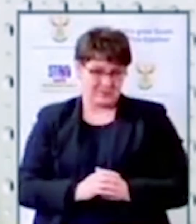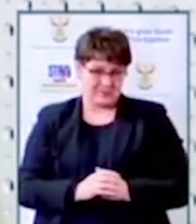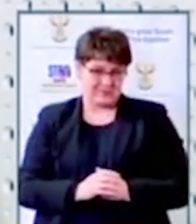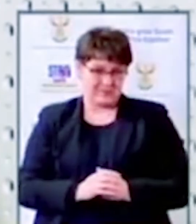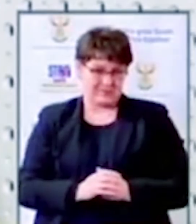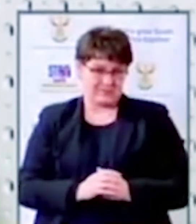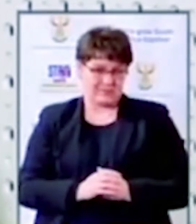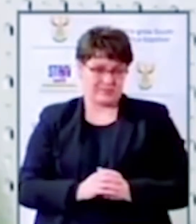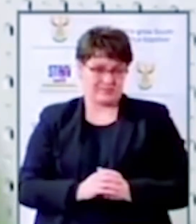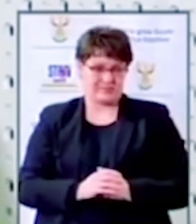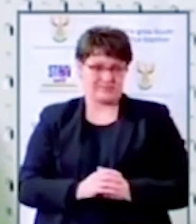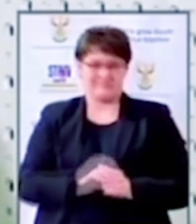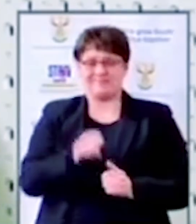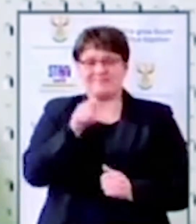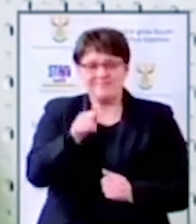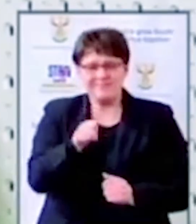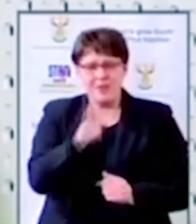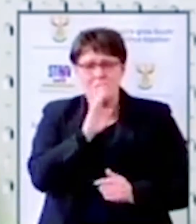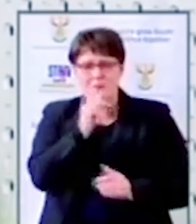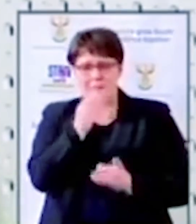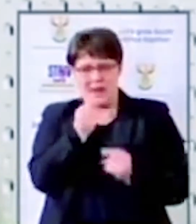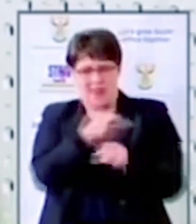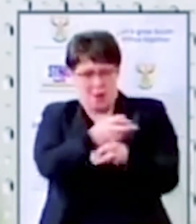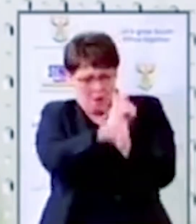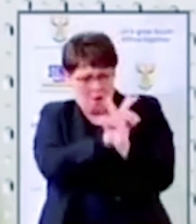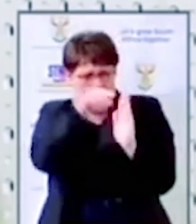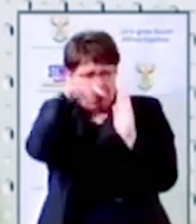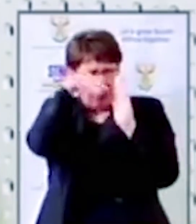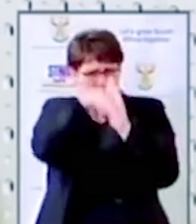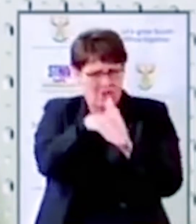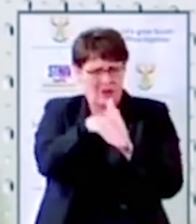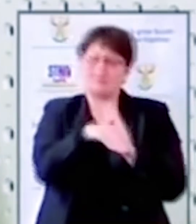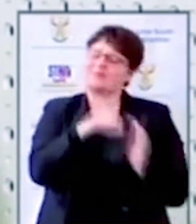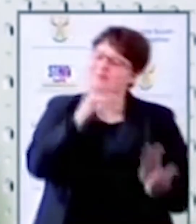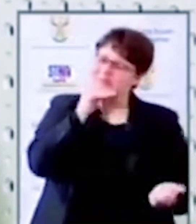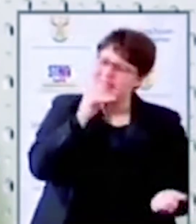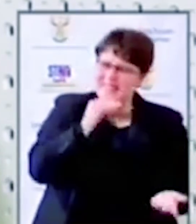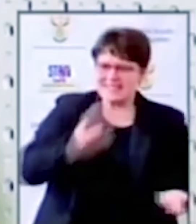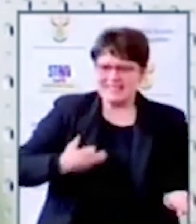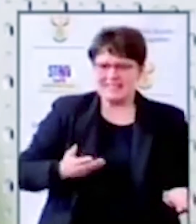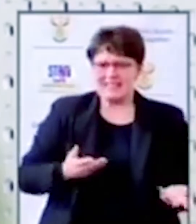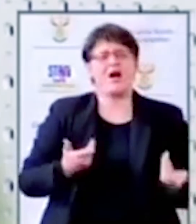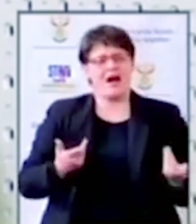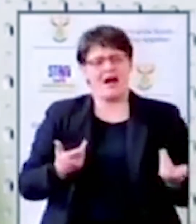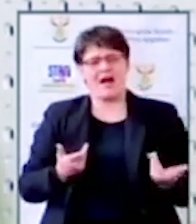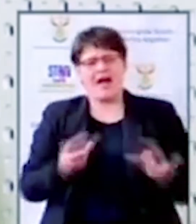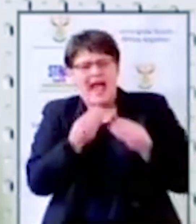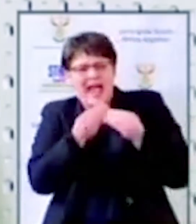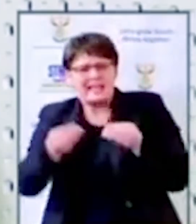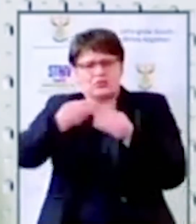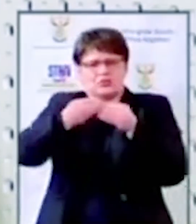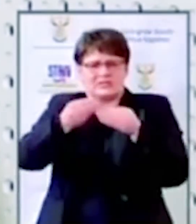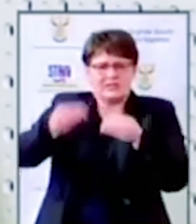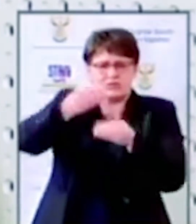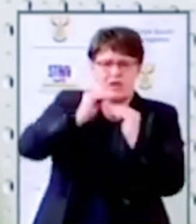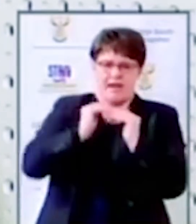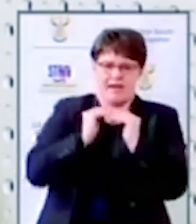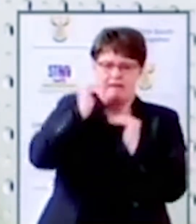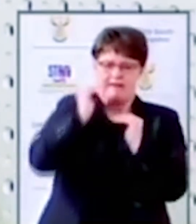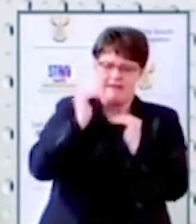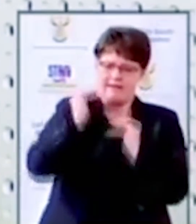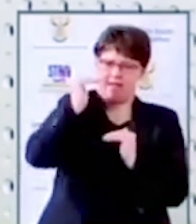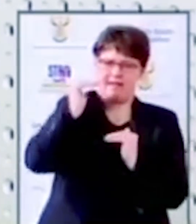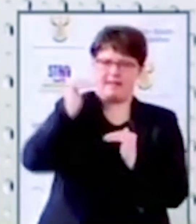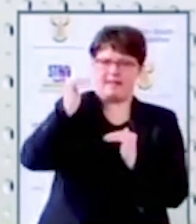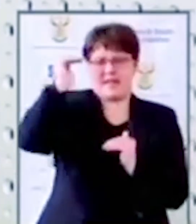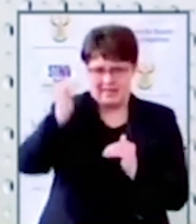This level of indebtedness condemns us to ever higher interest rates. If